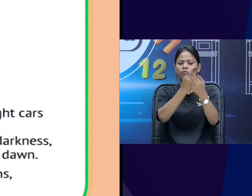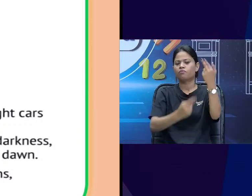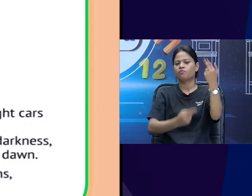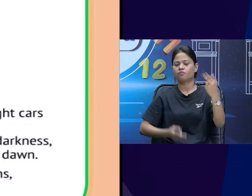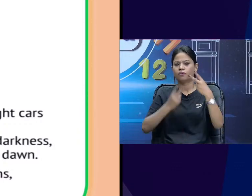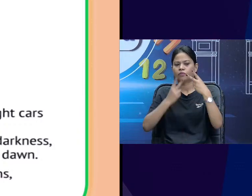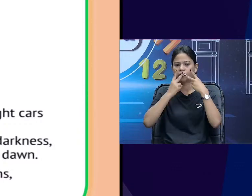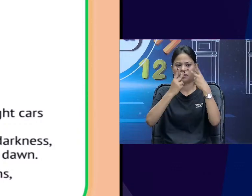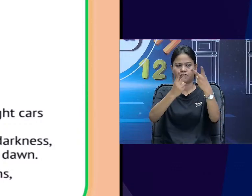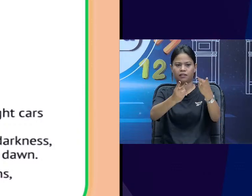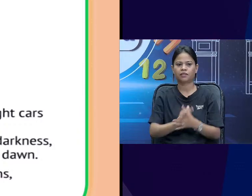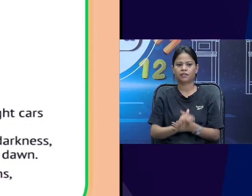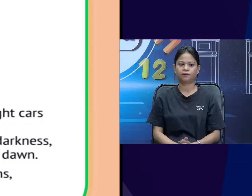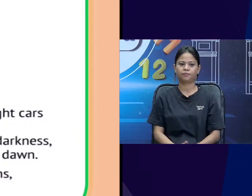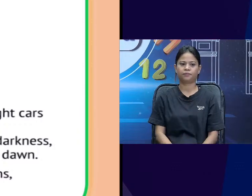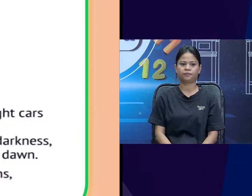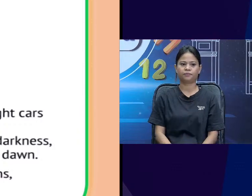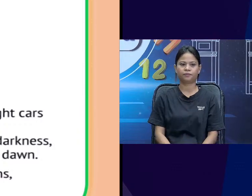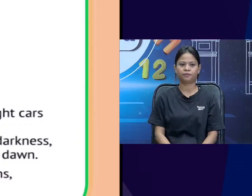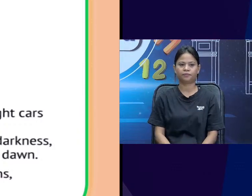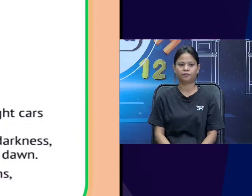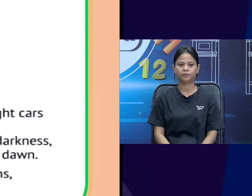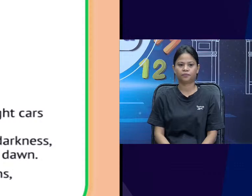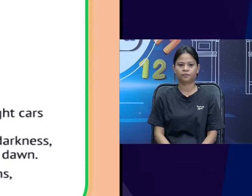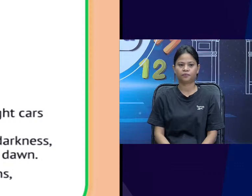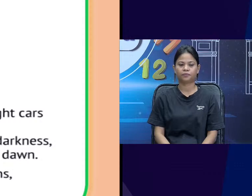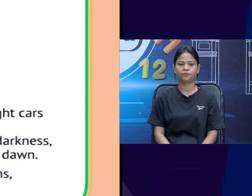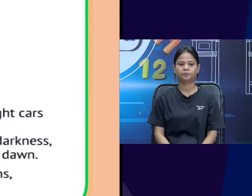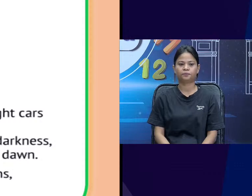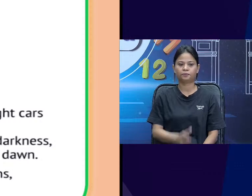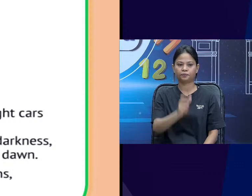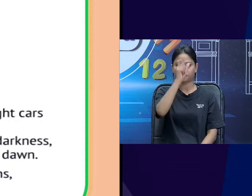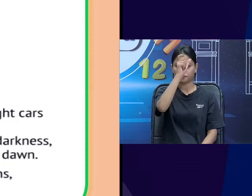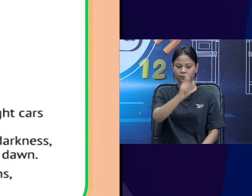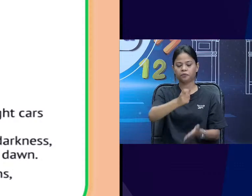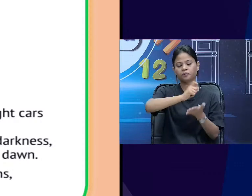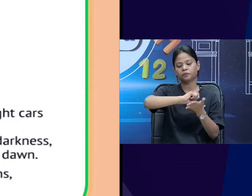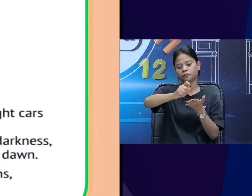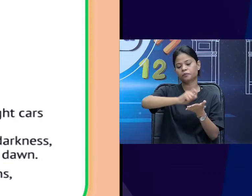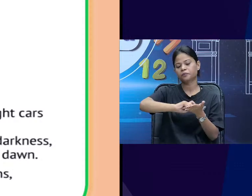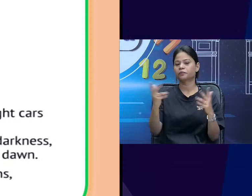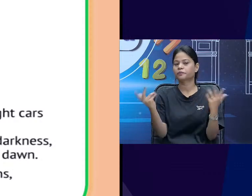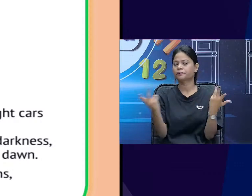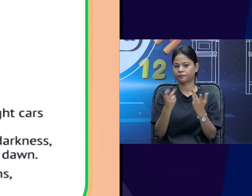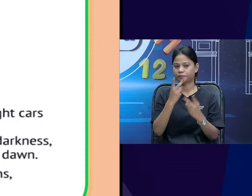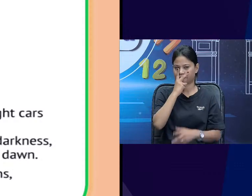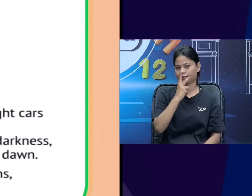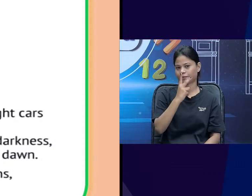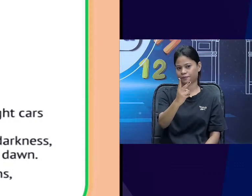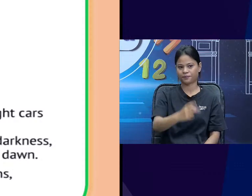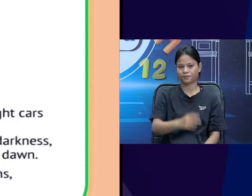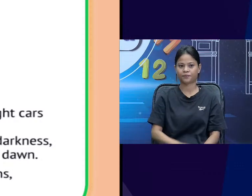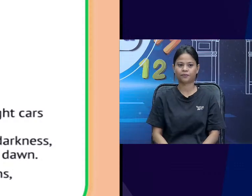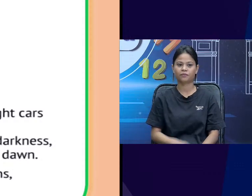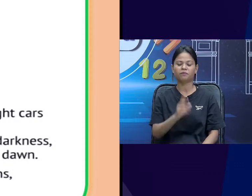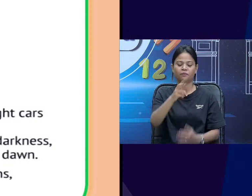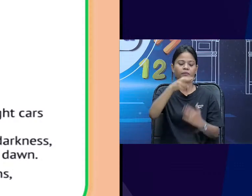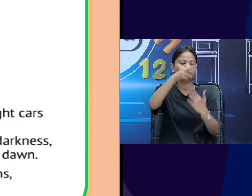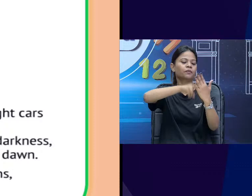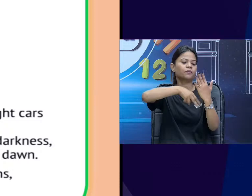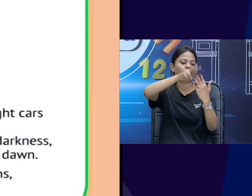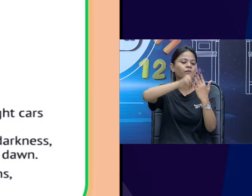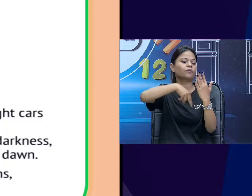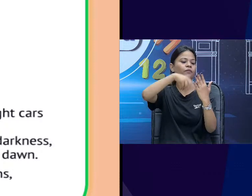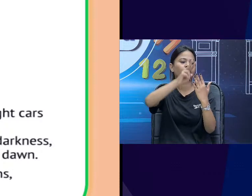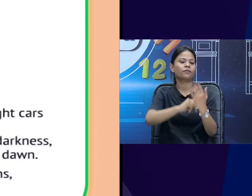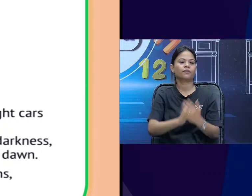that is written by our poet James S. Pittet. Trains. Oh, now I'll just read the poem to all